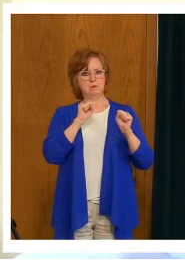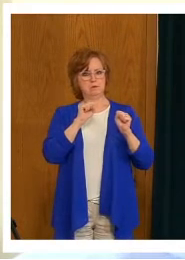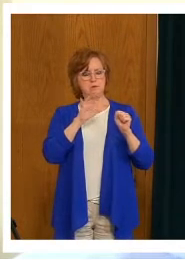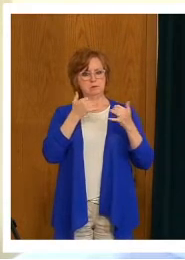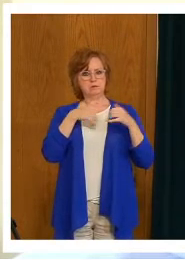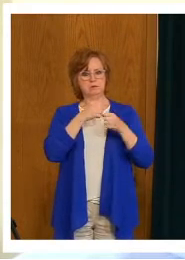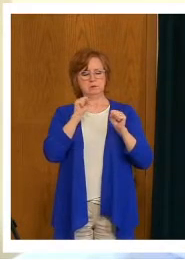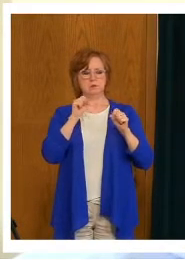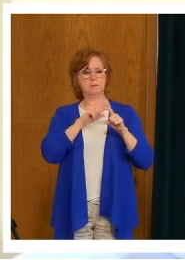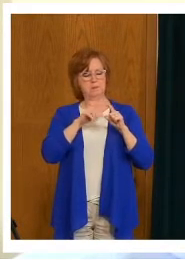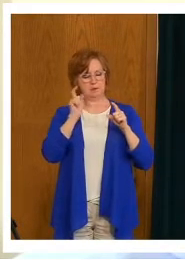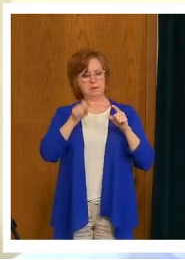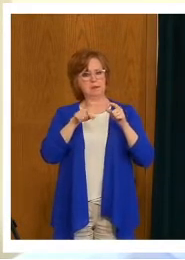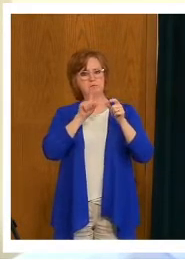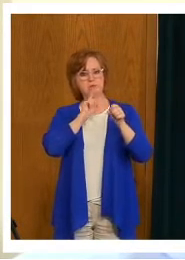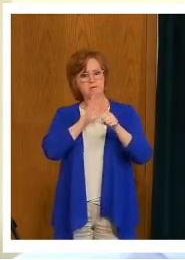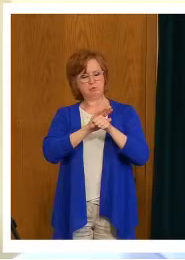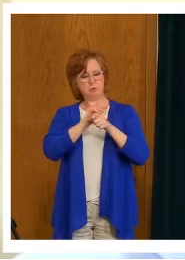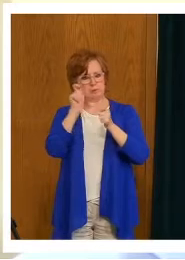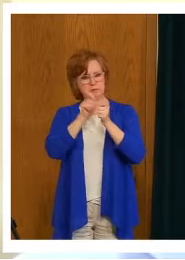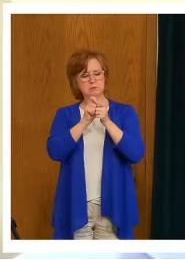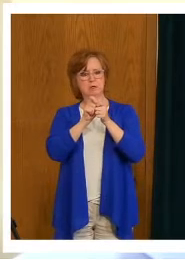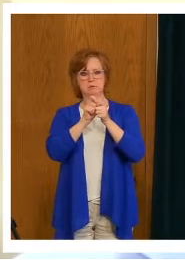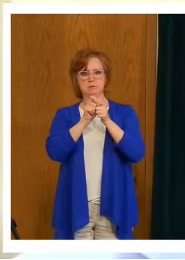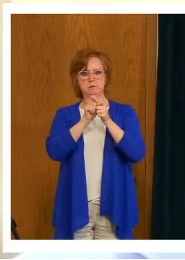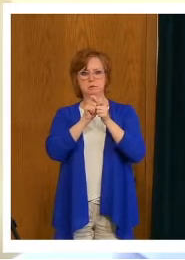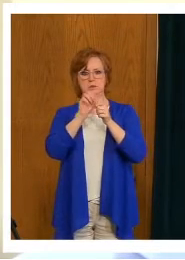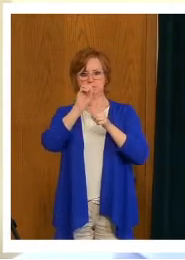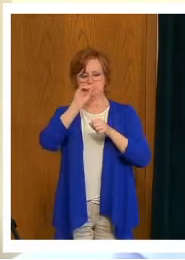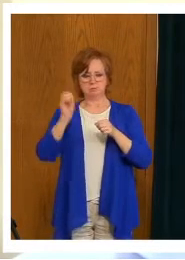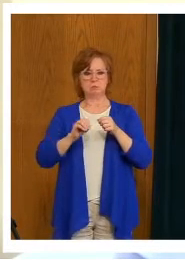the next 2 weeks, we will get further information to confirm this.